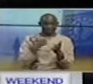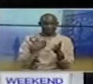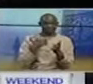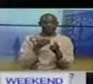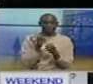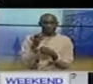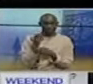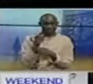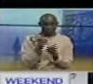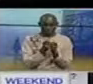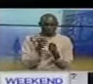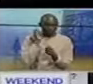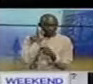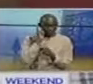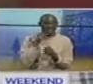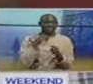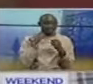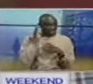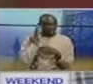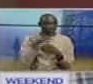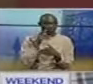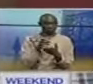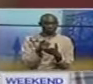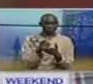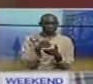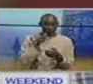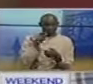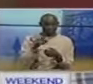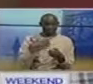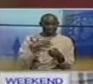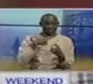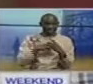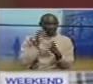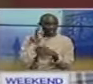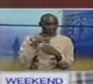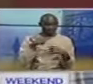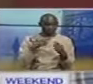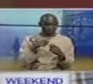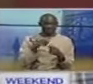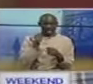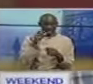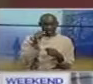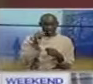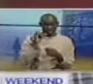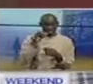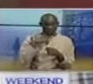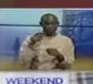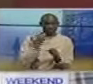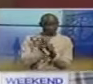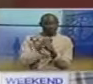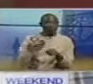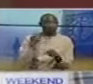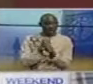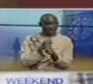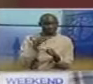in how people get to hear us more, and that's when people started hearing more of Robert Alai. But most of the people, the working class, knew